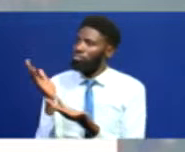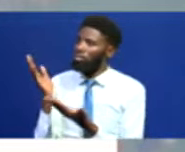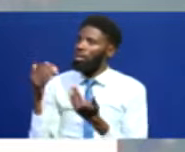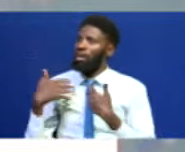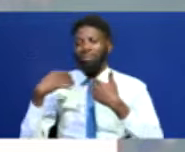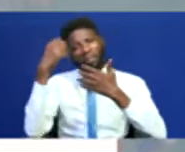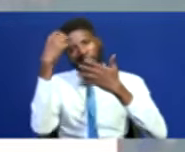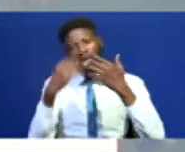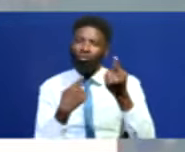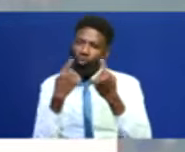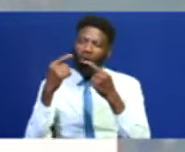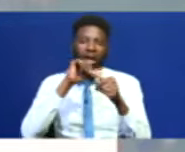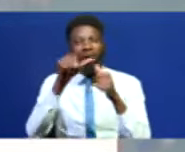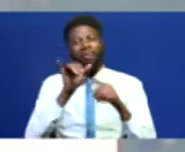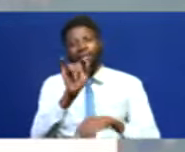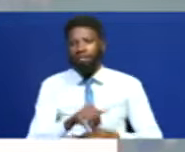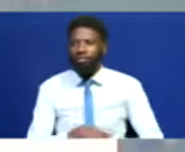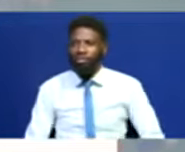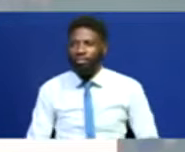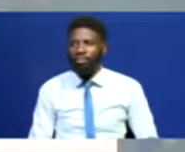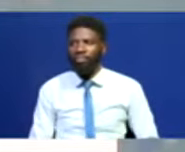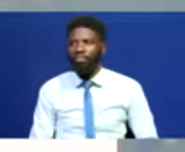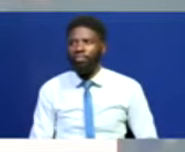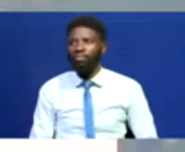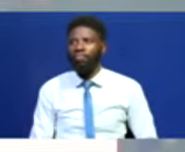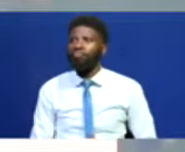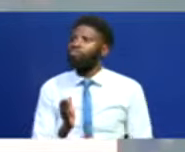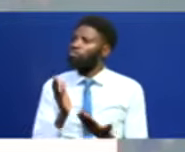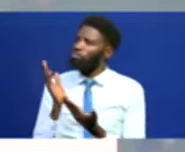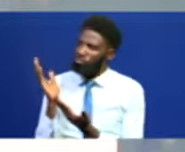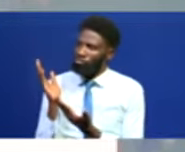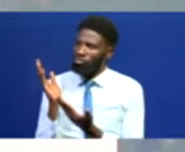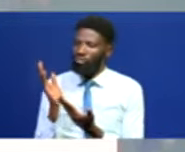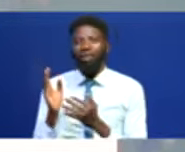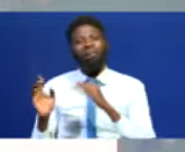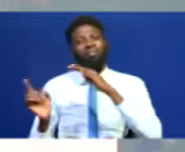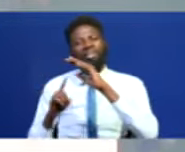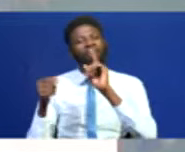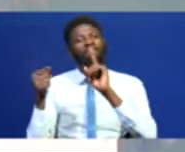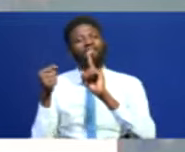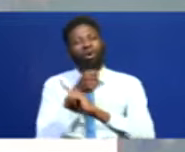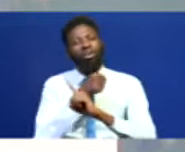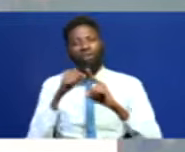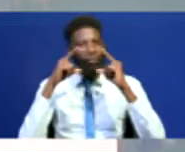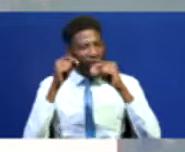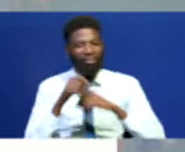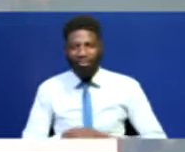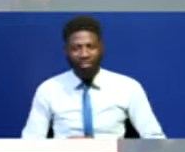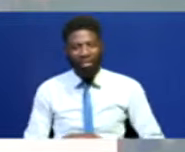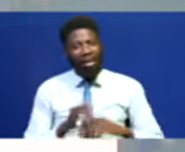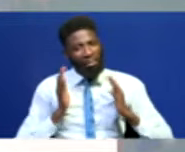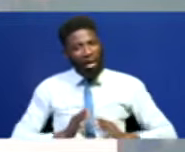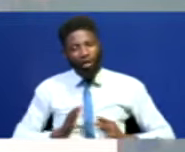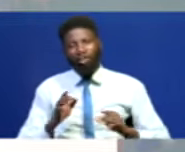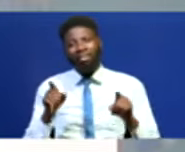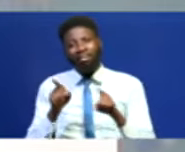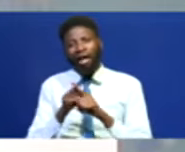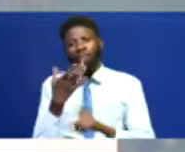say concerning the incident. Ministry of Violence tweeted, Jamaa amechotwa kama ugali